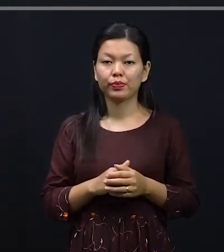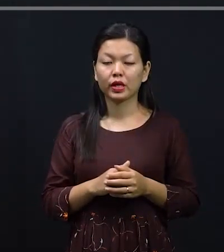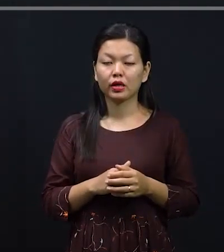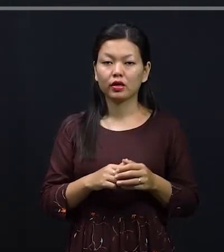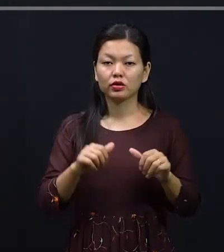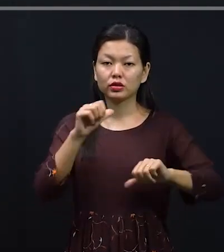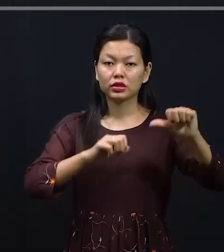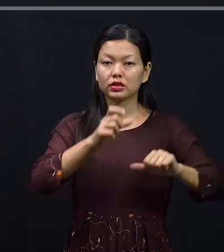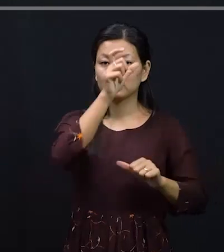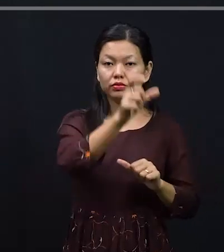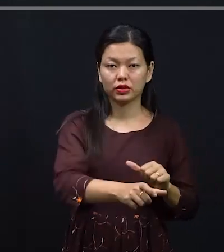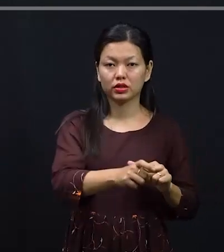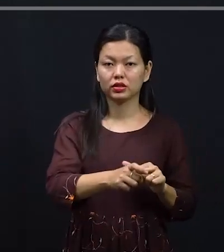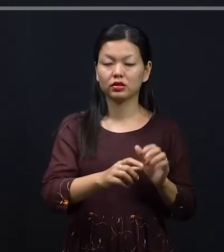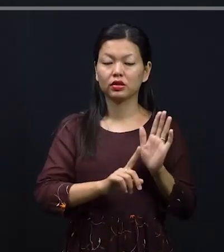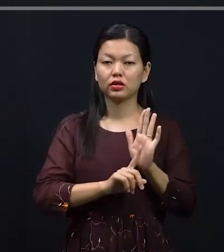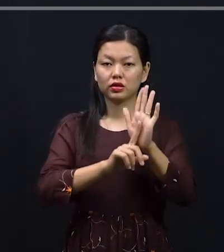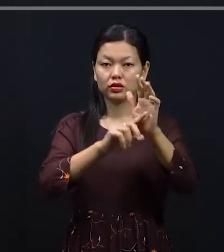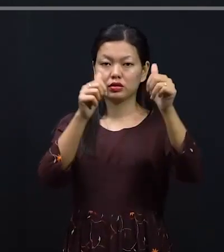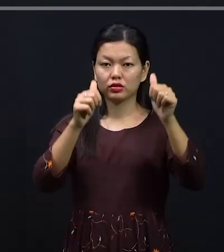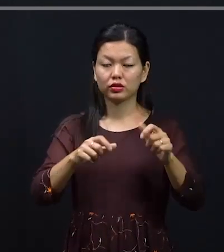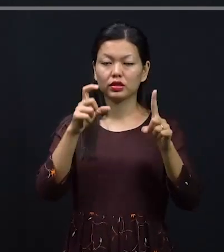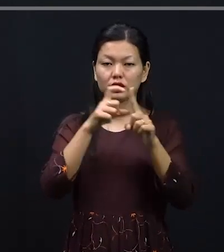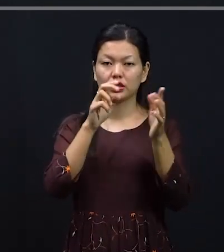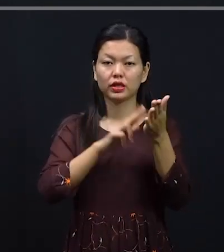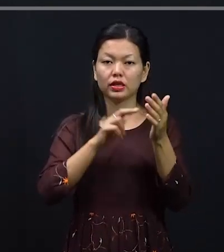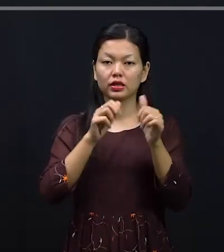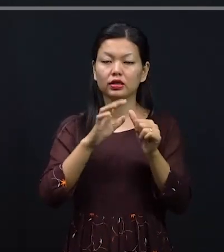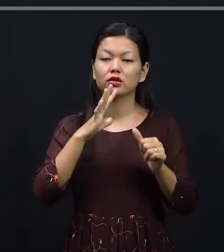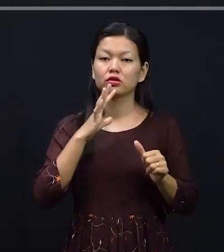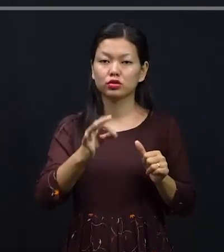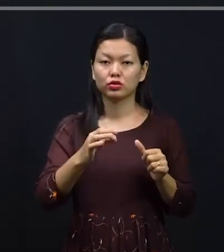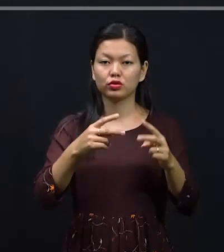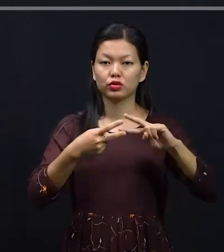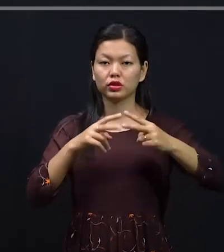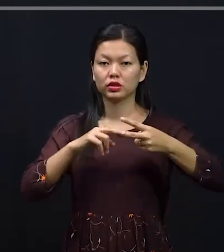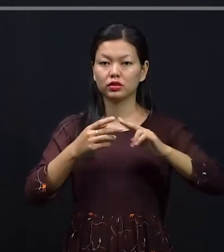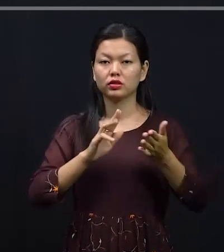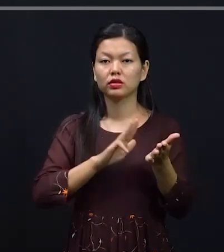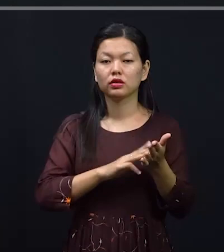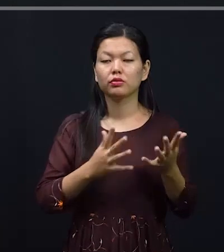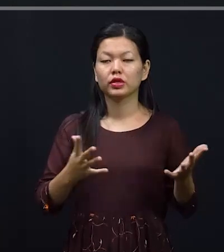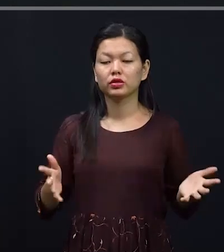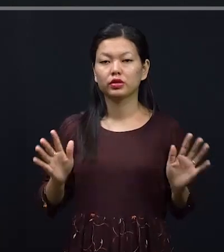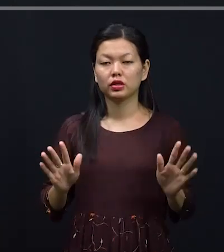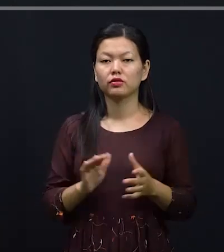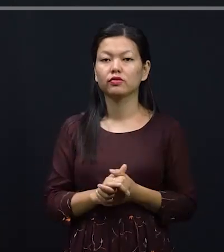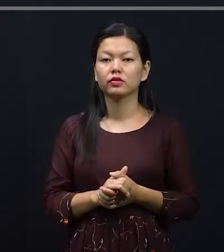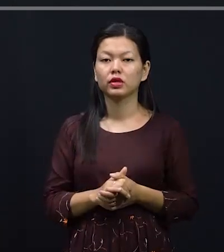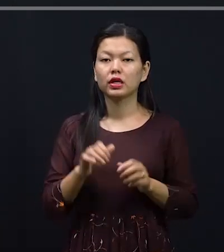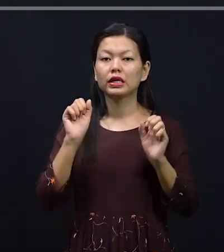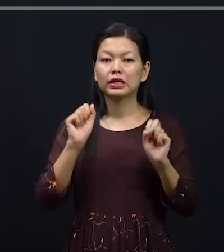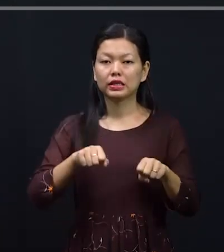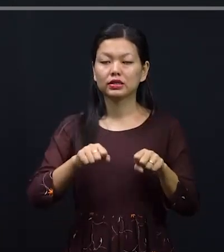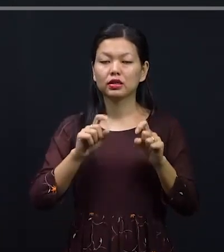the DNA which is the genetic material. Nevertheless, many biologists still could not accept